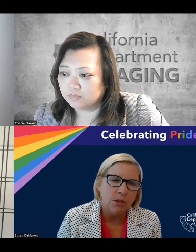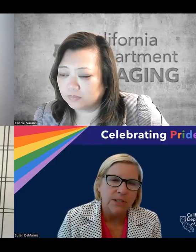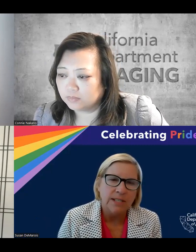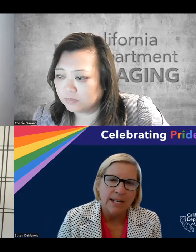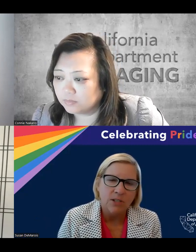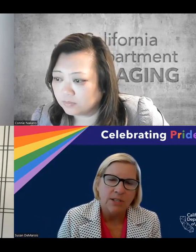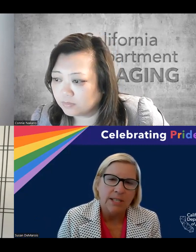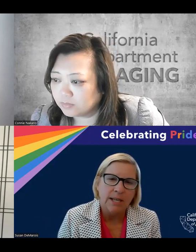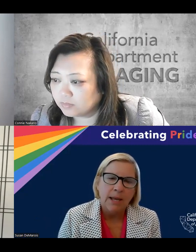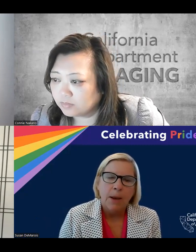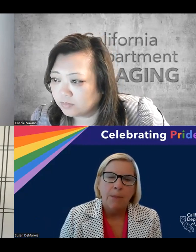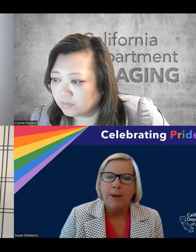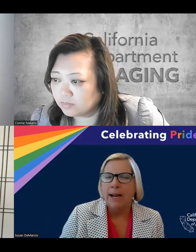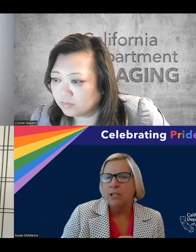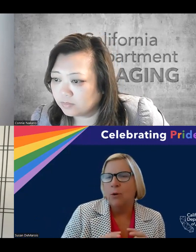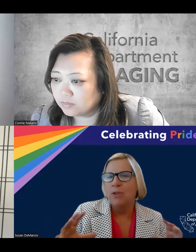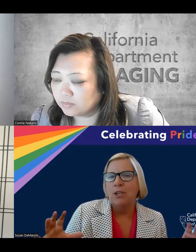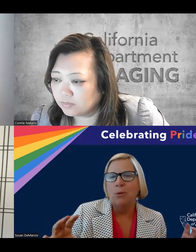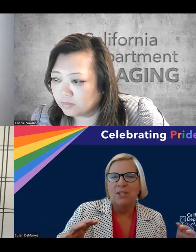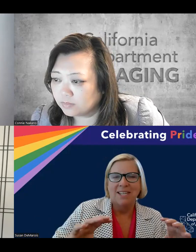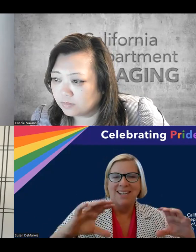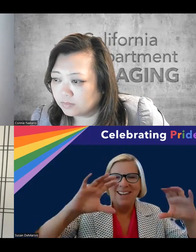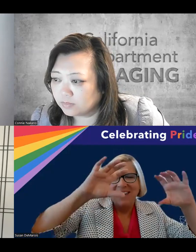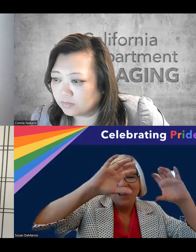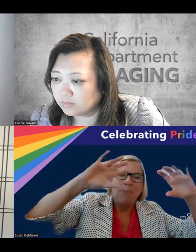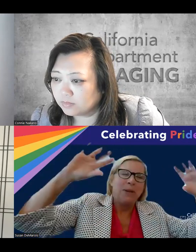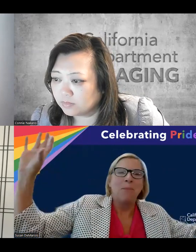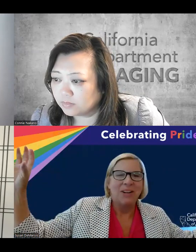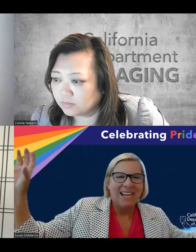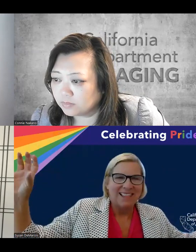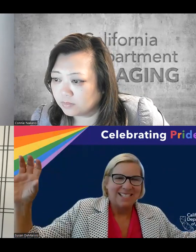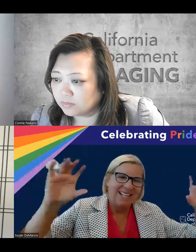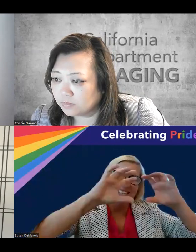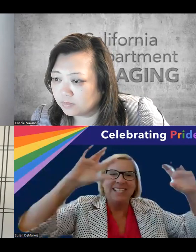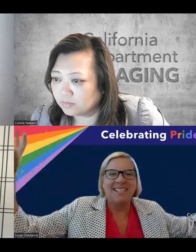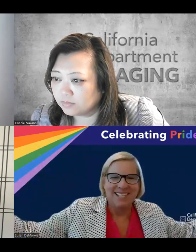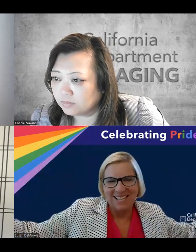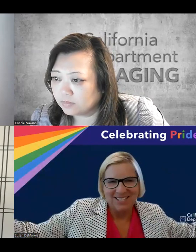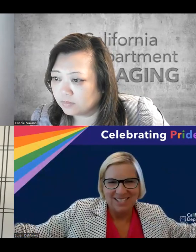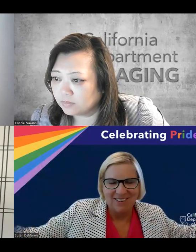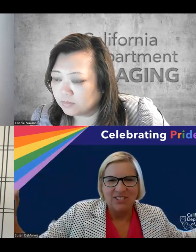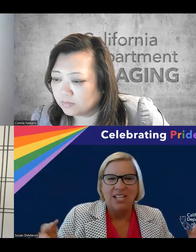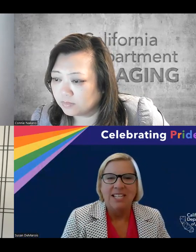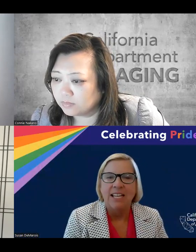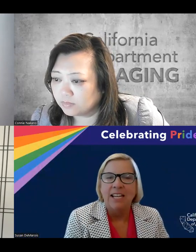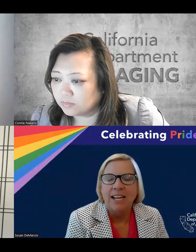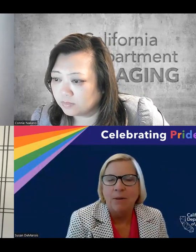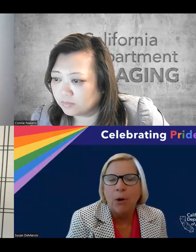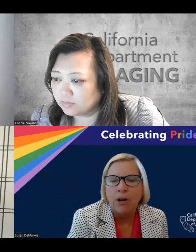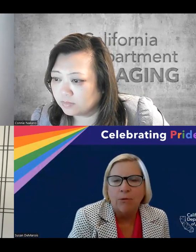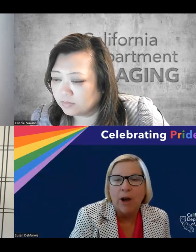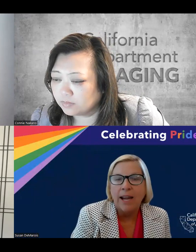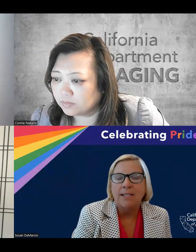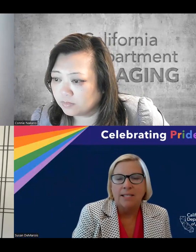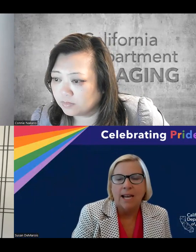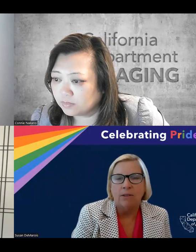and Human Services Agency. But I don't think you will see a big marquee that says this is the legislative agenda. And